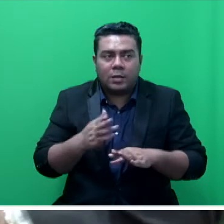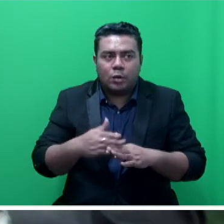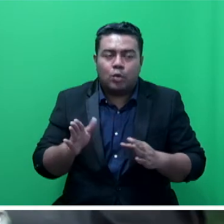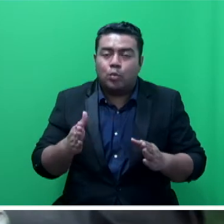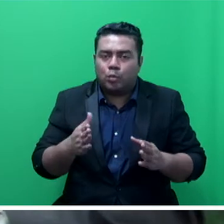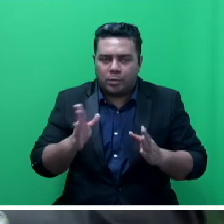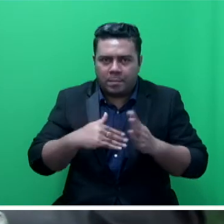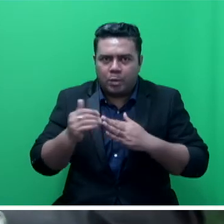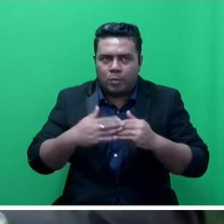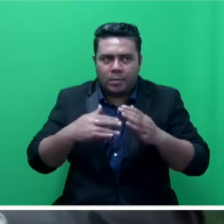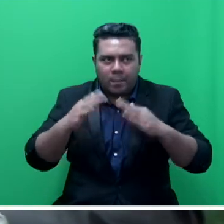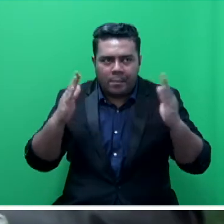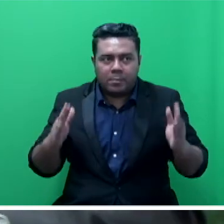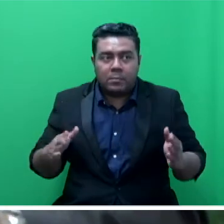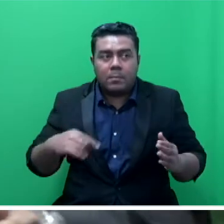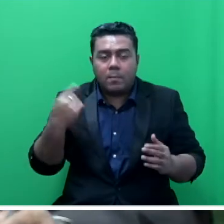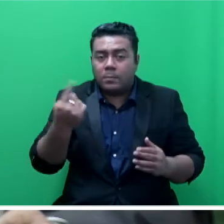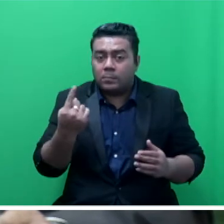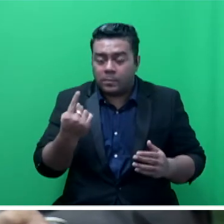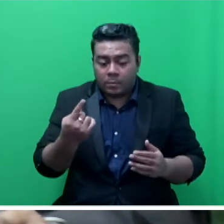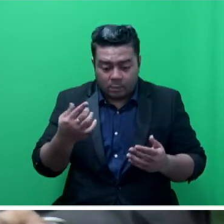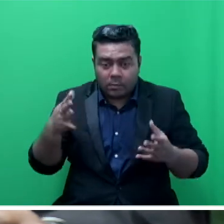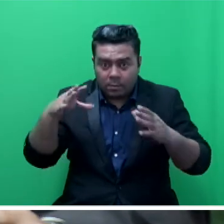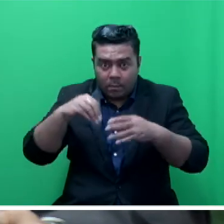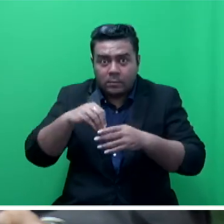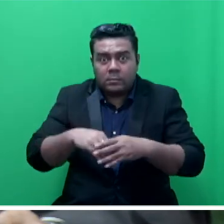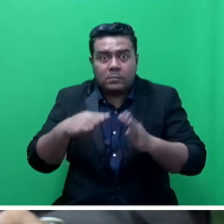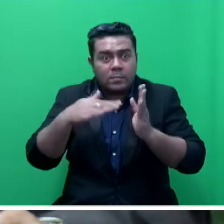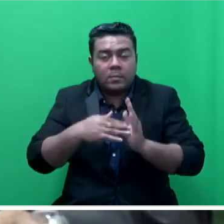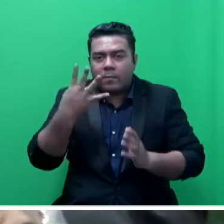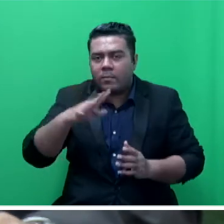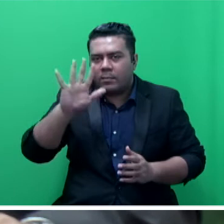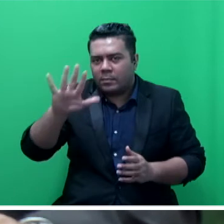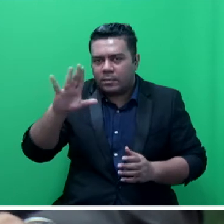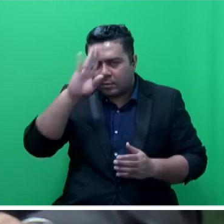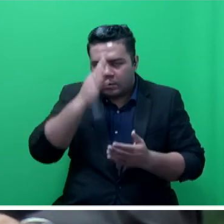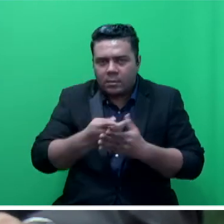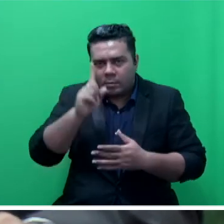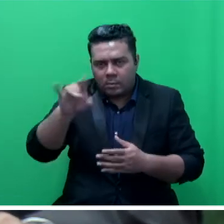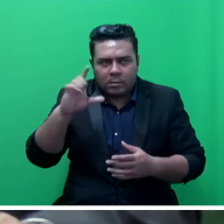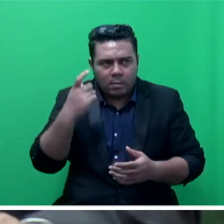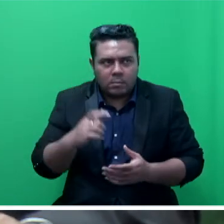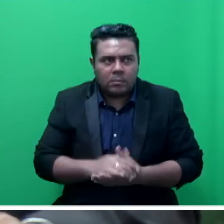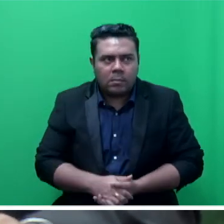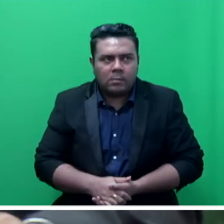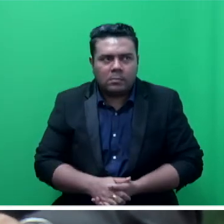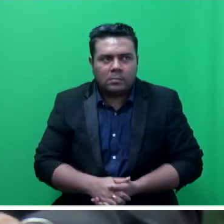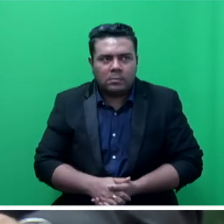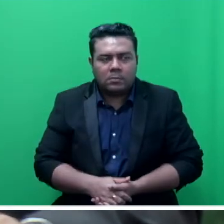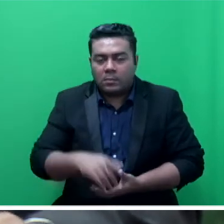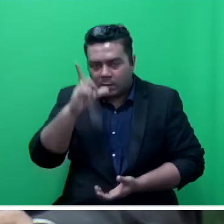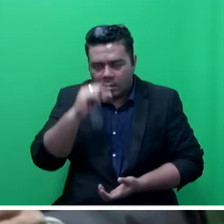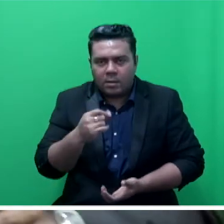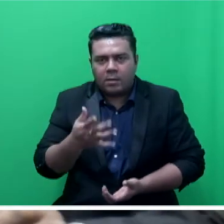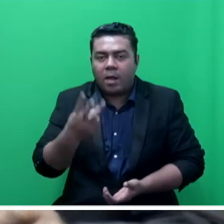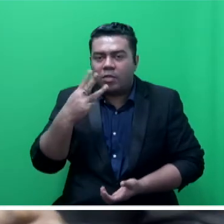building, which has a seating capacity of 45 students per class. Overall, it can cater